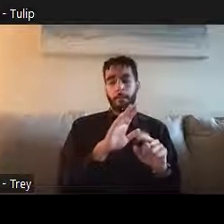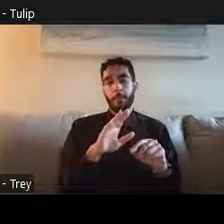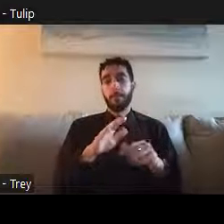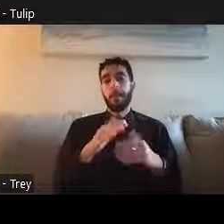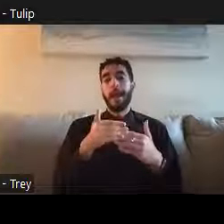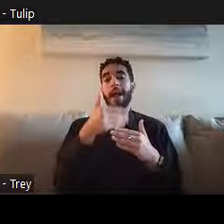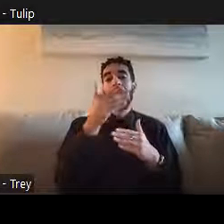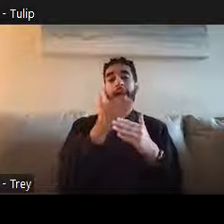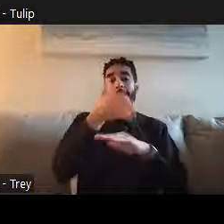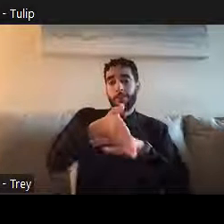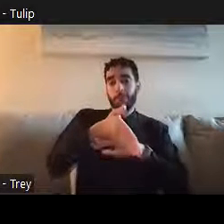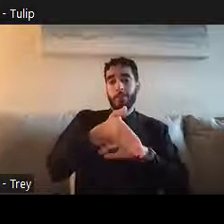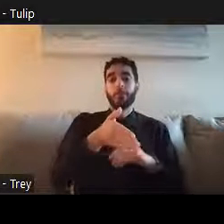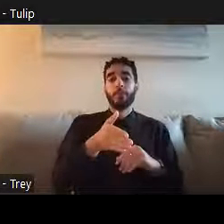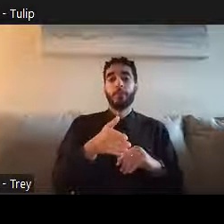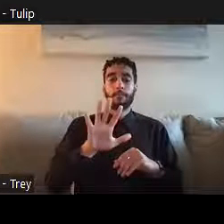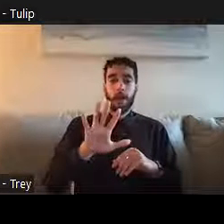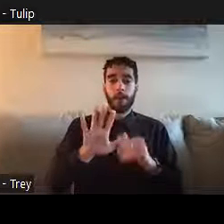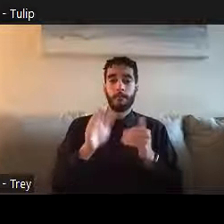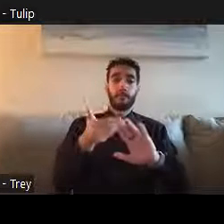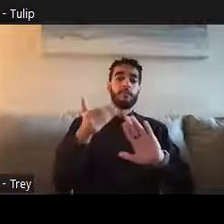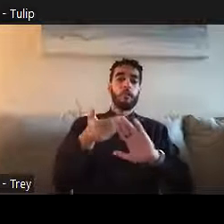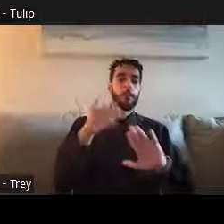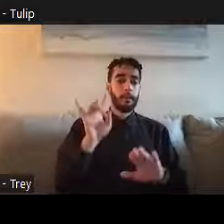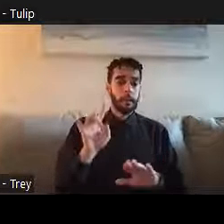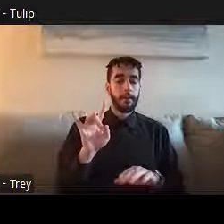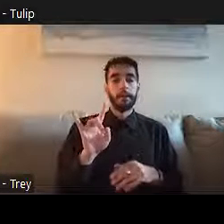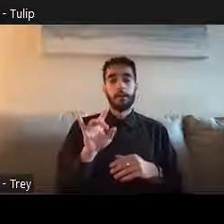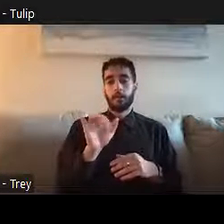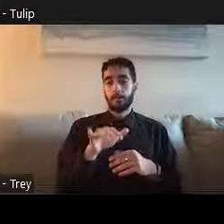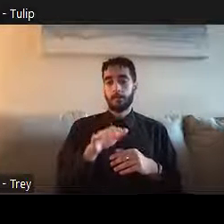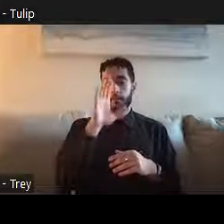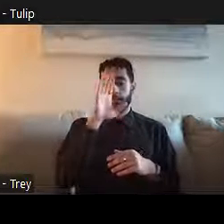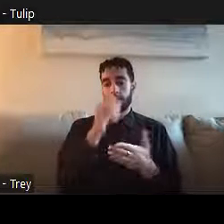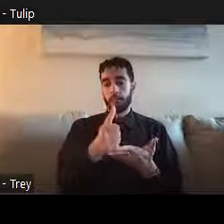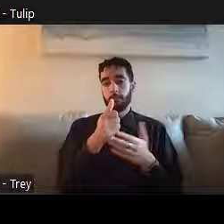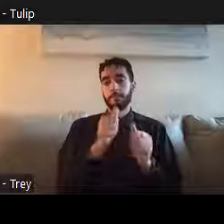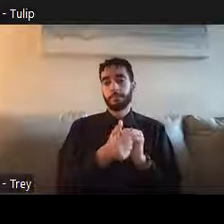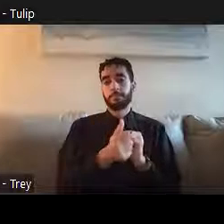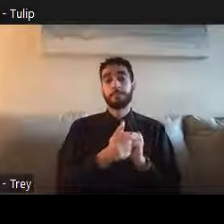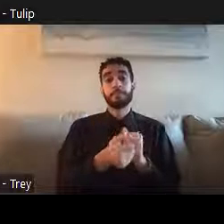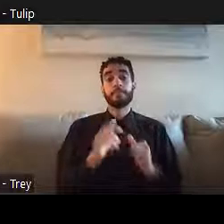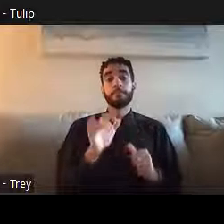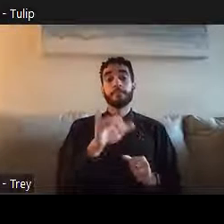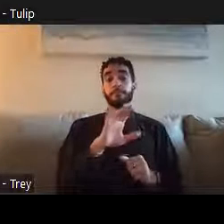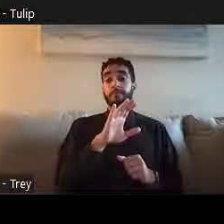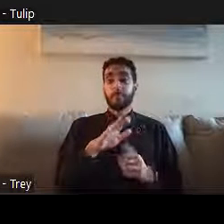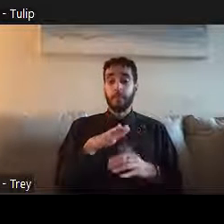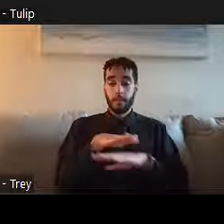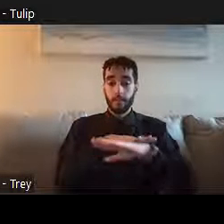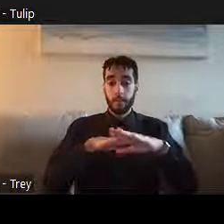aim. And then at the center of it, this was part of the master plan's LTSS subcommittee report, that